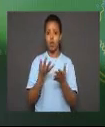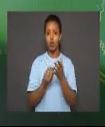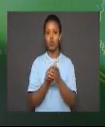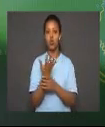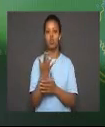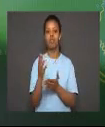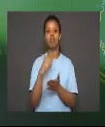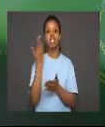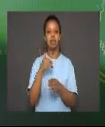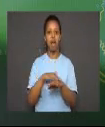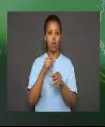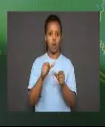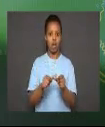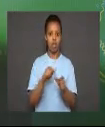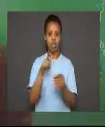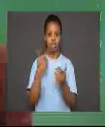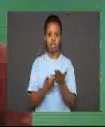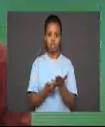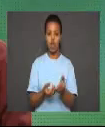consumed than are available.